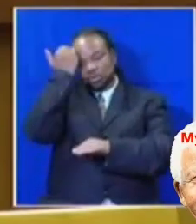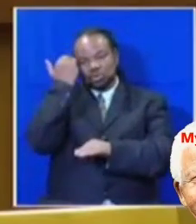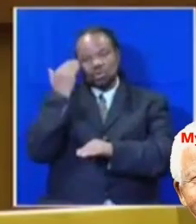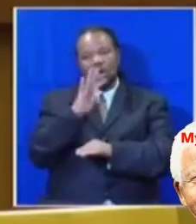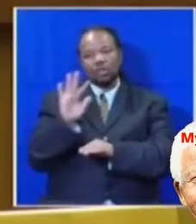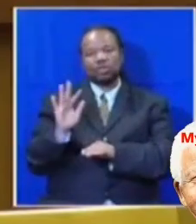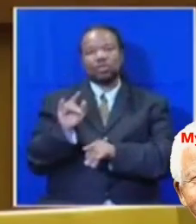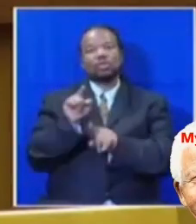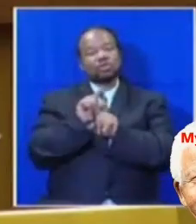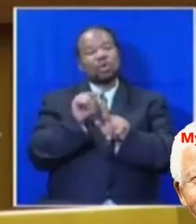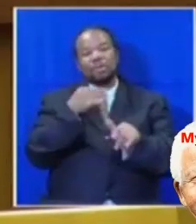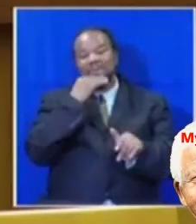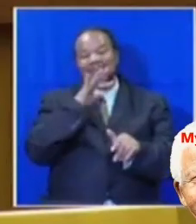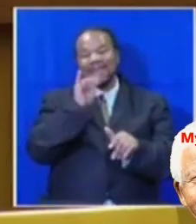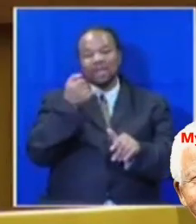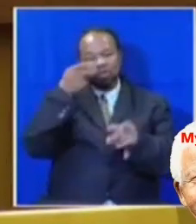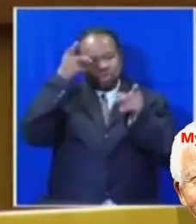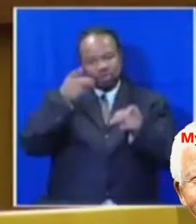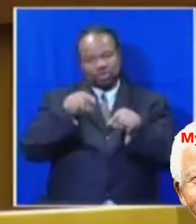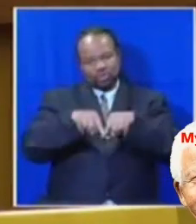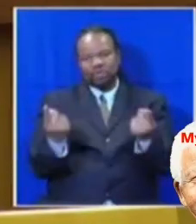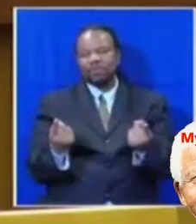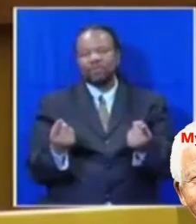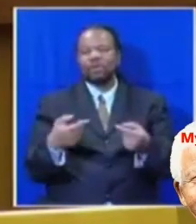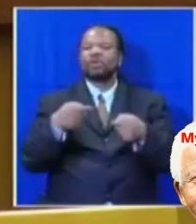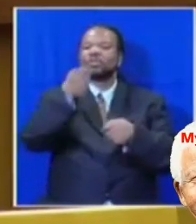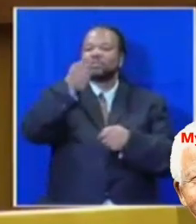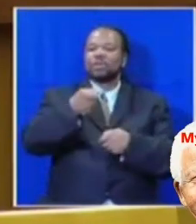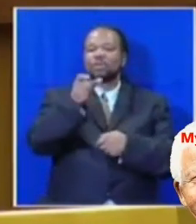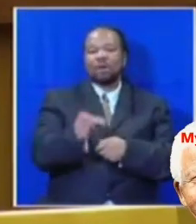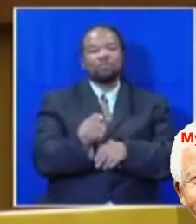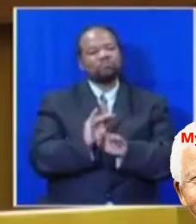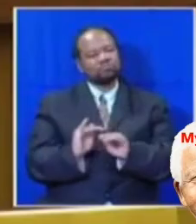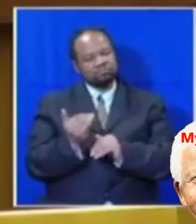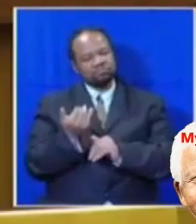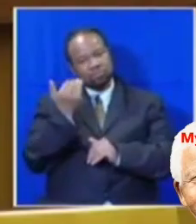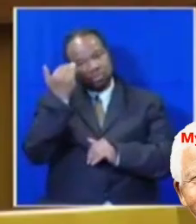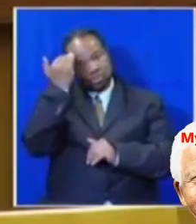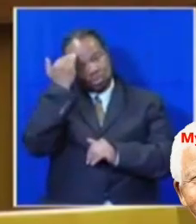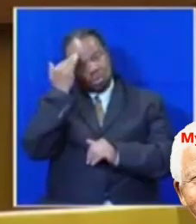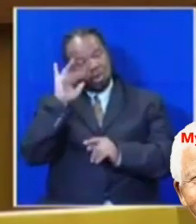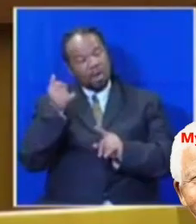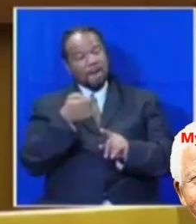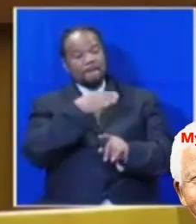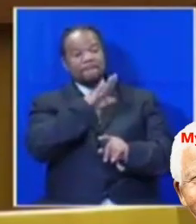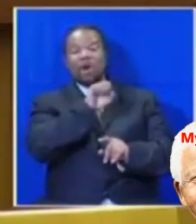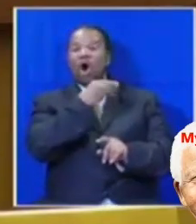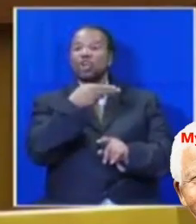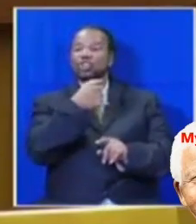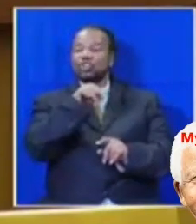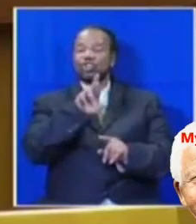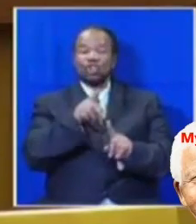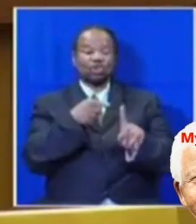in a different decision. Honorable Speaker, it should be noted that the indictment of President al-Bashir would